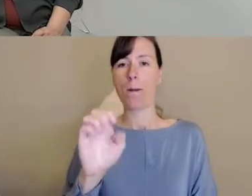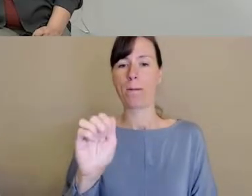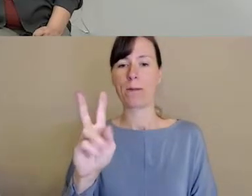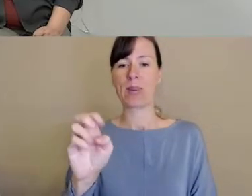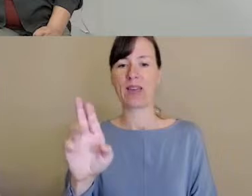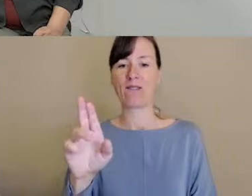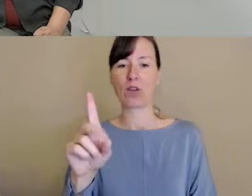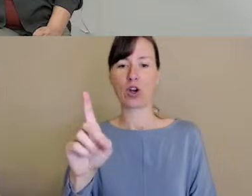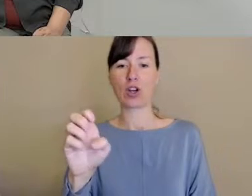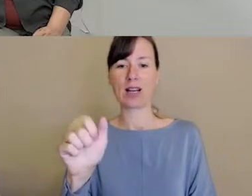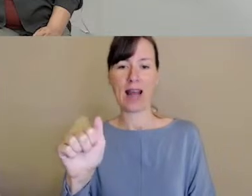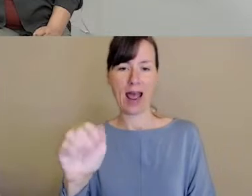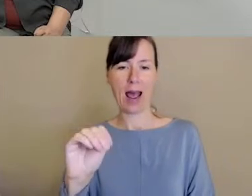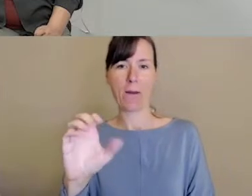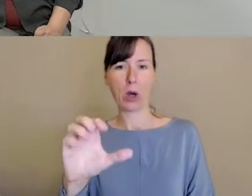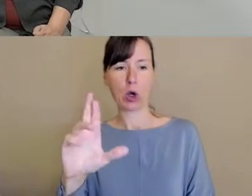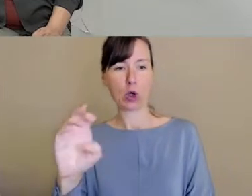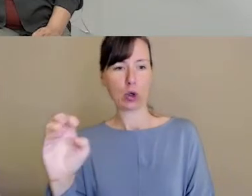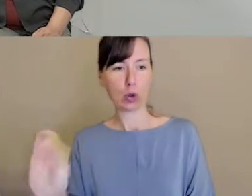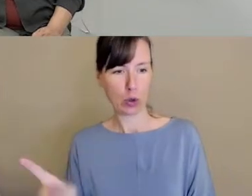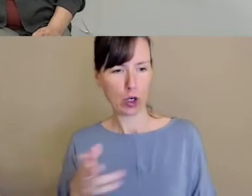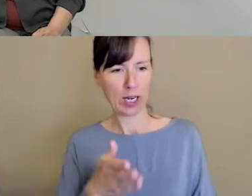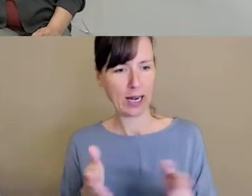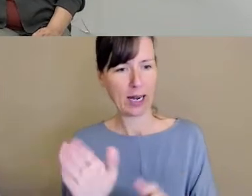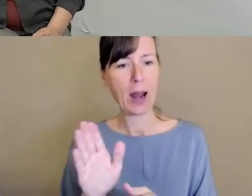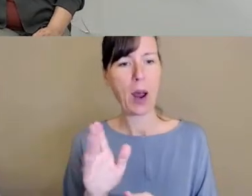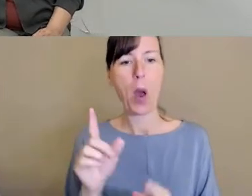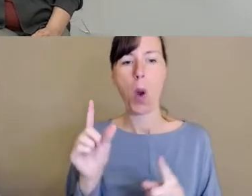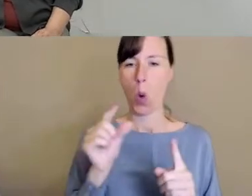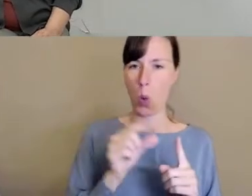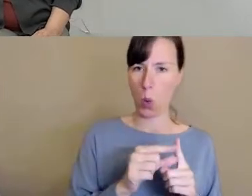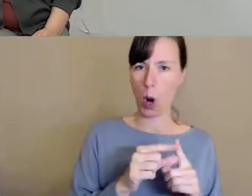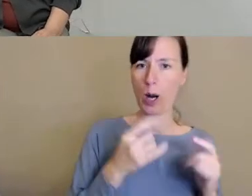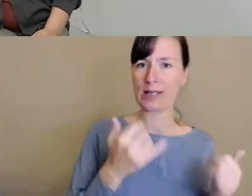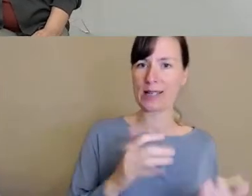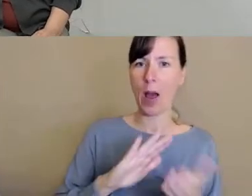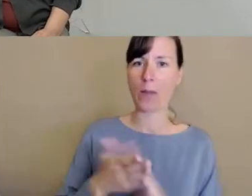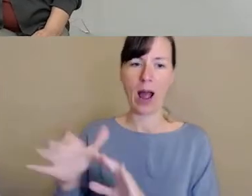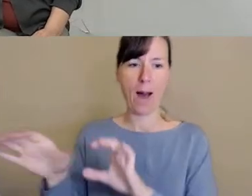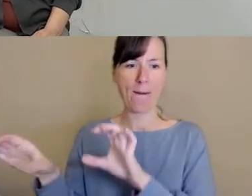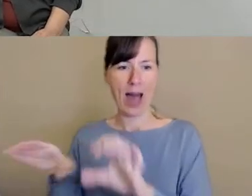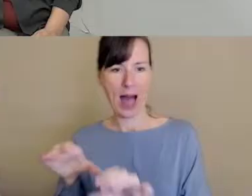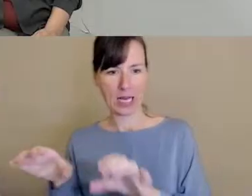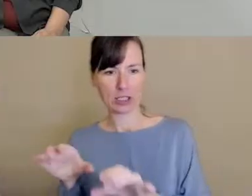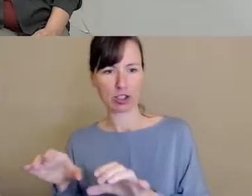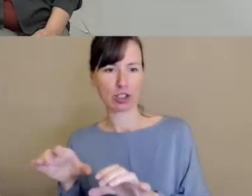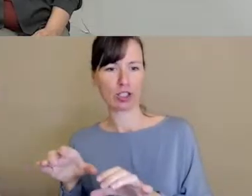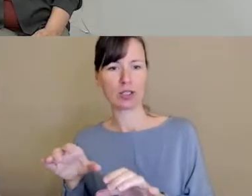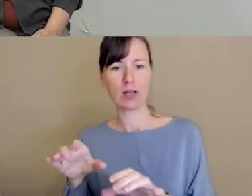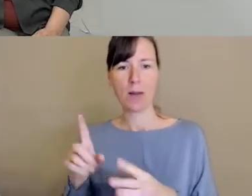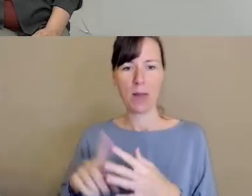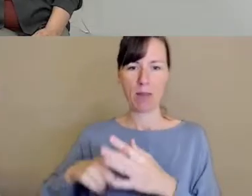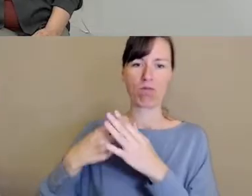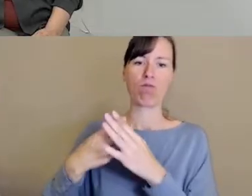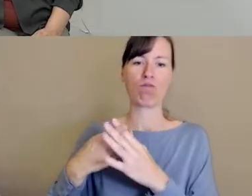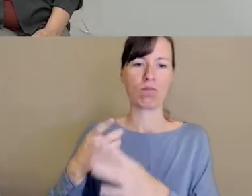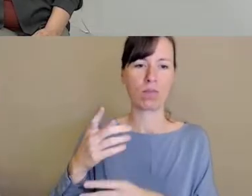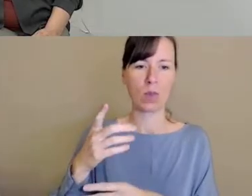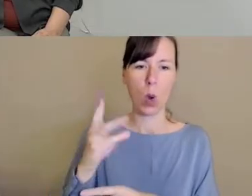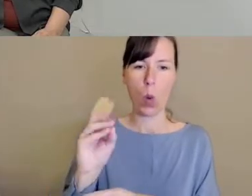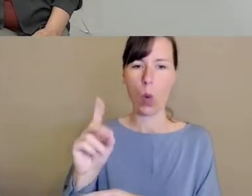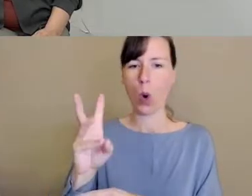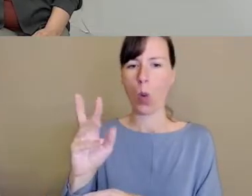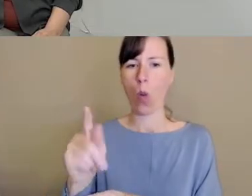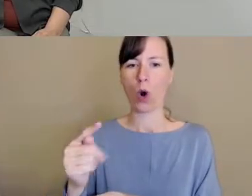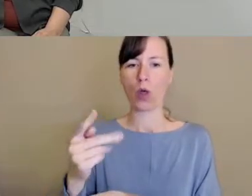Cheverly Green Infrastructure Plan, adopted as town policy, calls for preservation and expansion of our natural areas. The